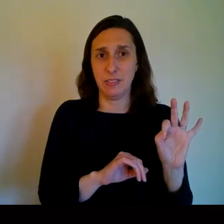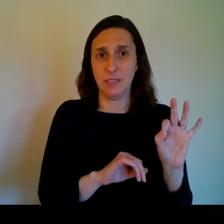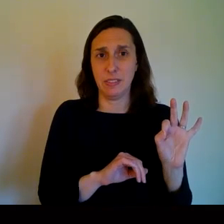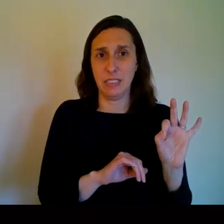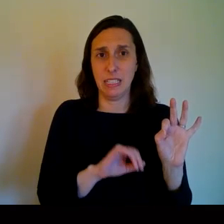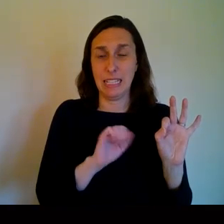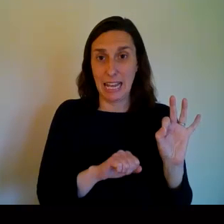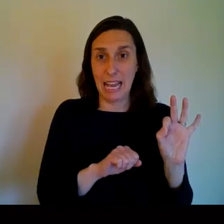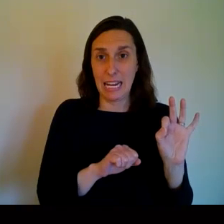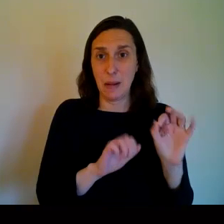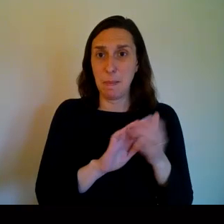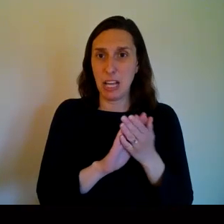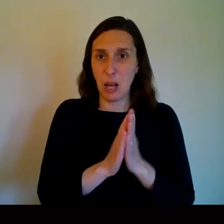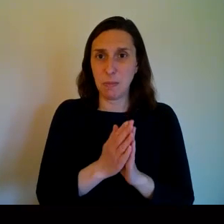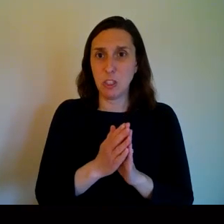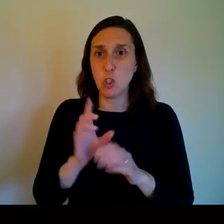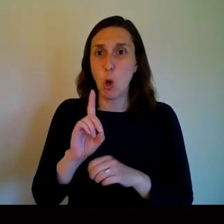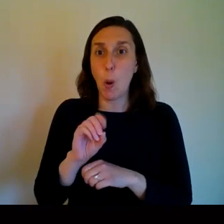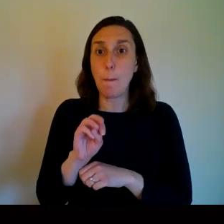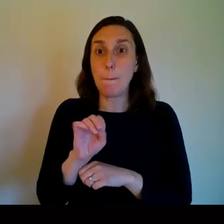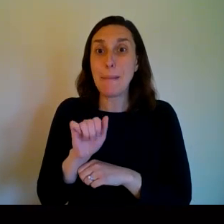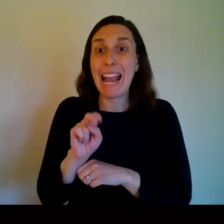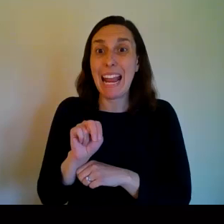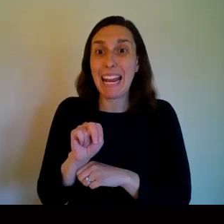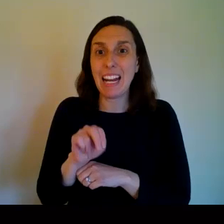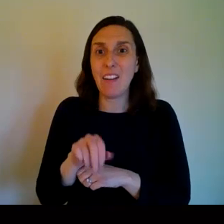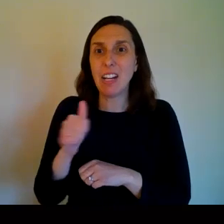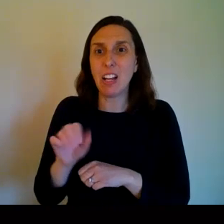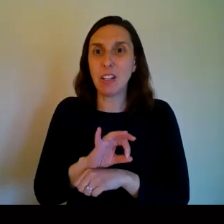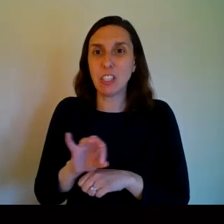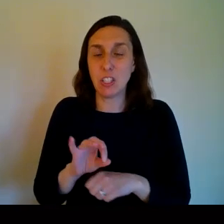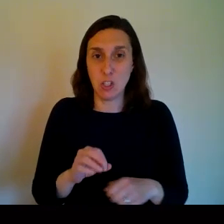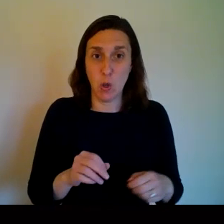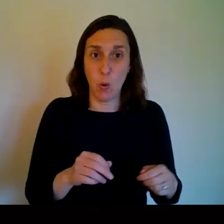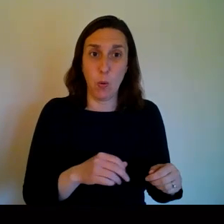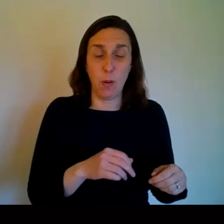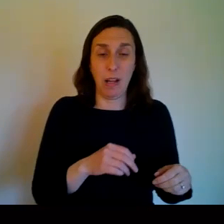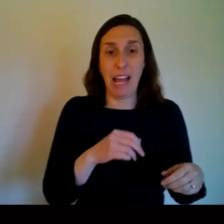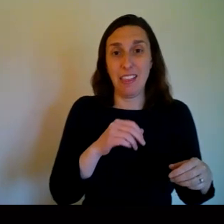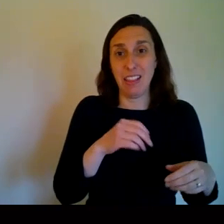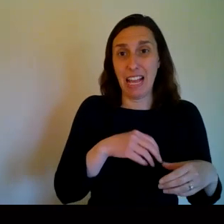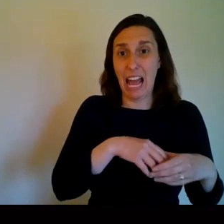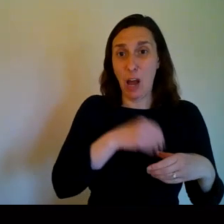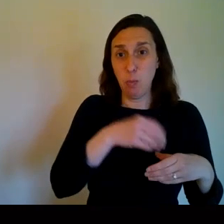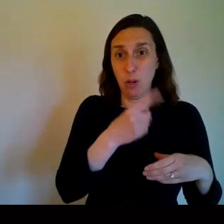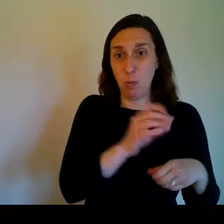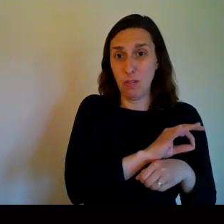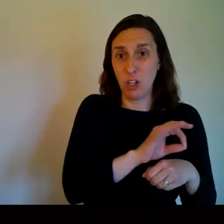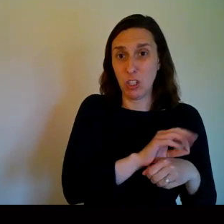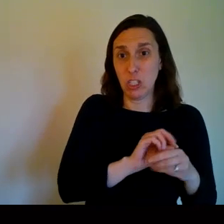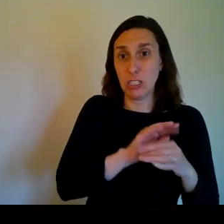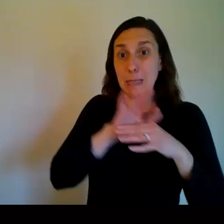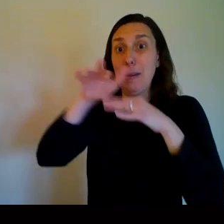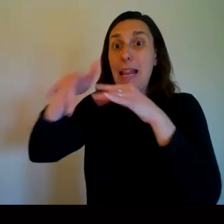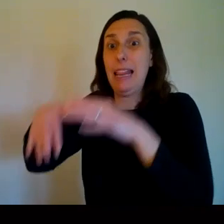can become the domain of another function. I can spill the output of one function into another one. I can convert